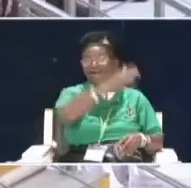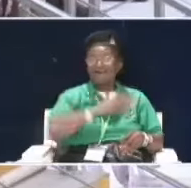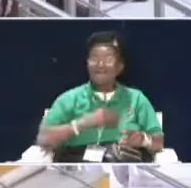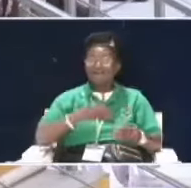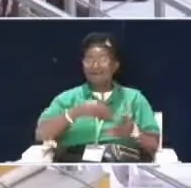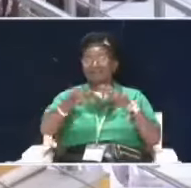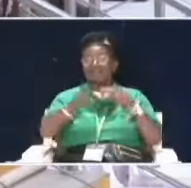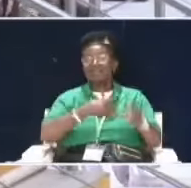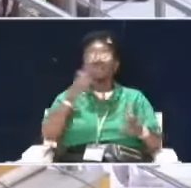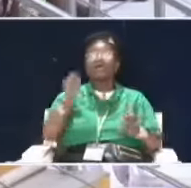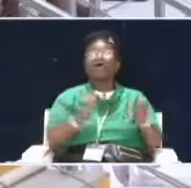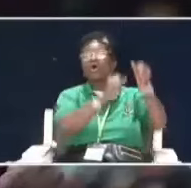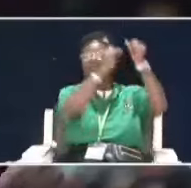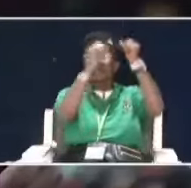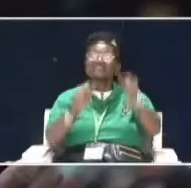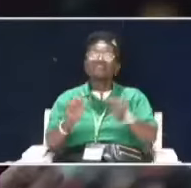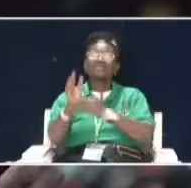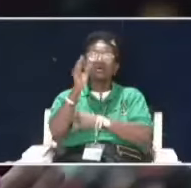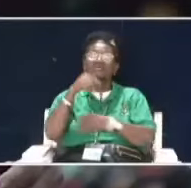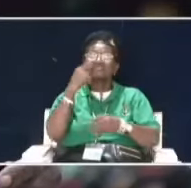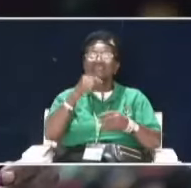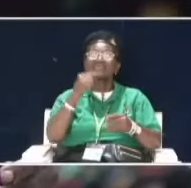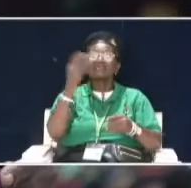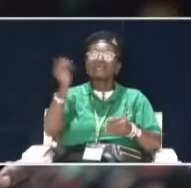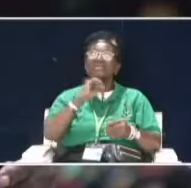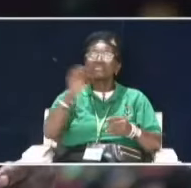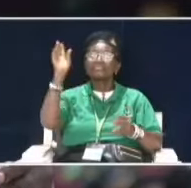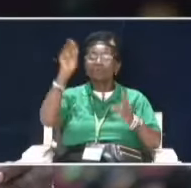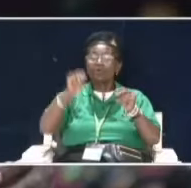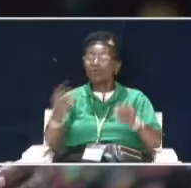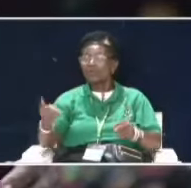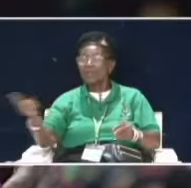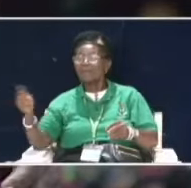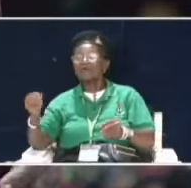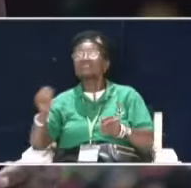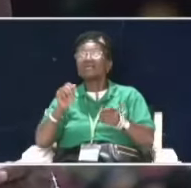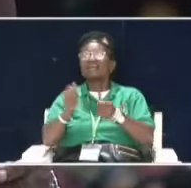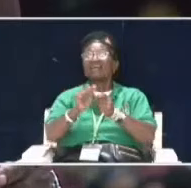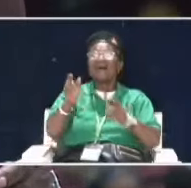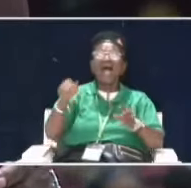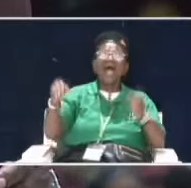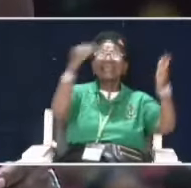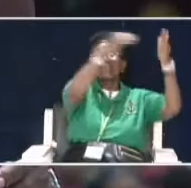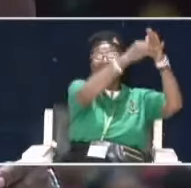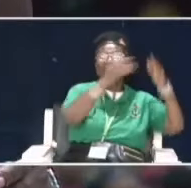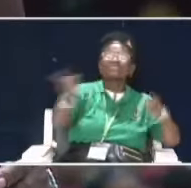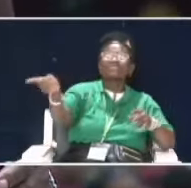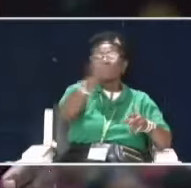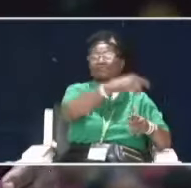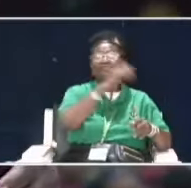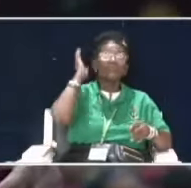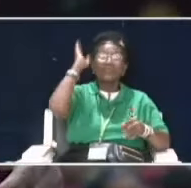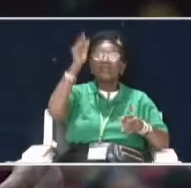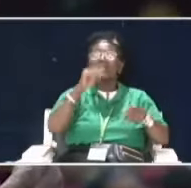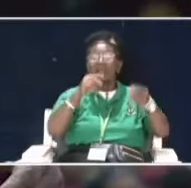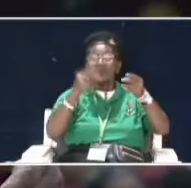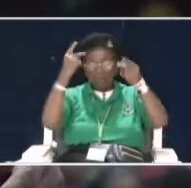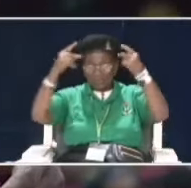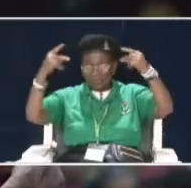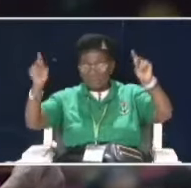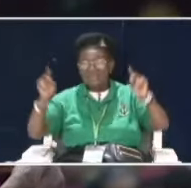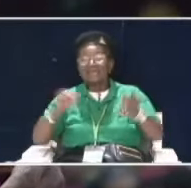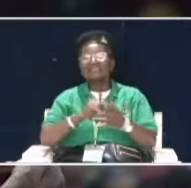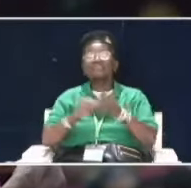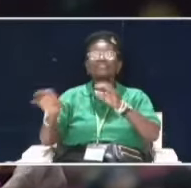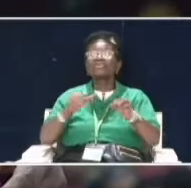The Almighty God said, there's no weapon fashioned against you that shall prosper. So it doesn't matter whether it's a